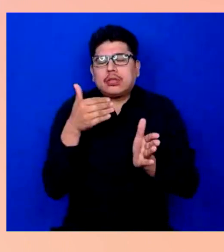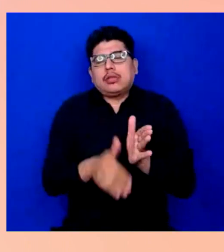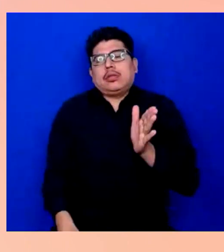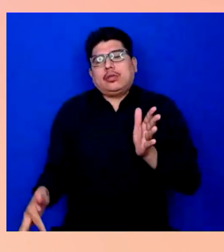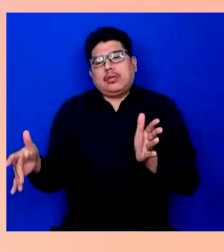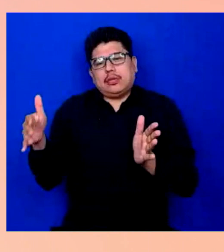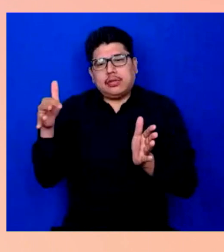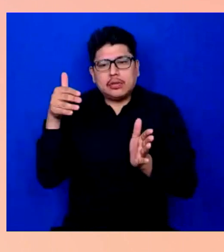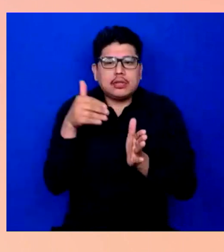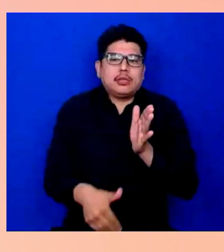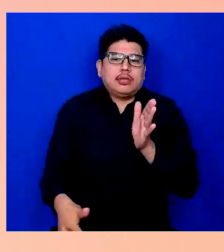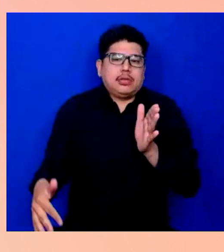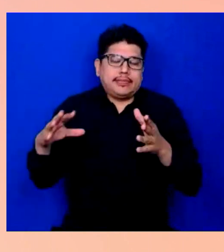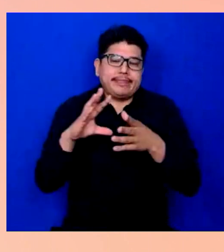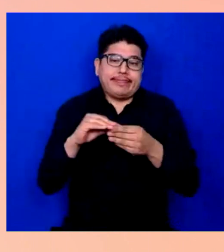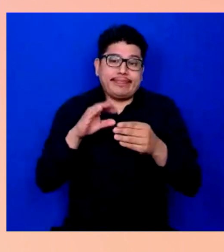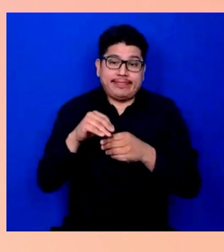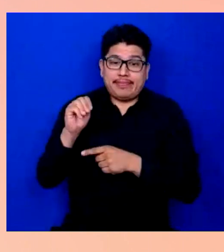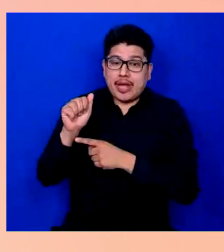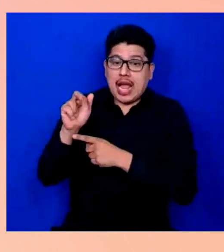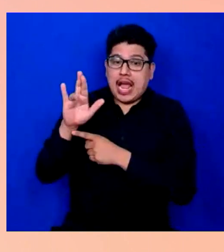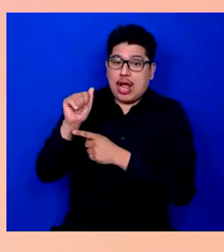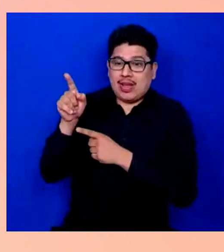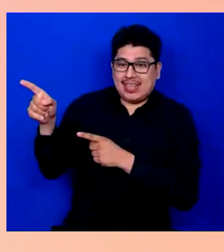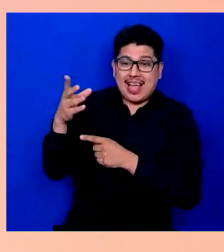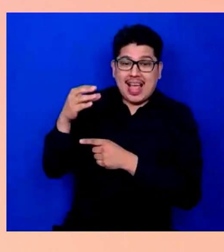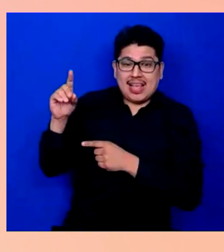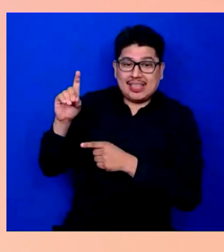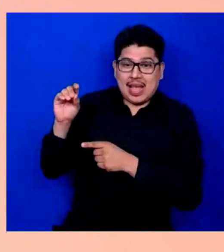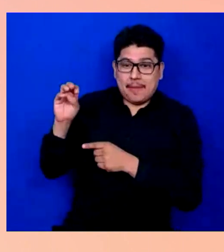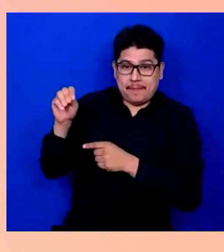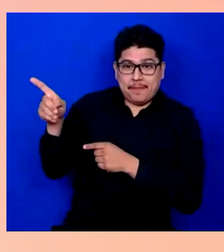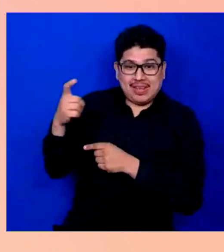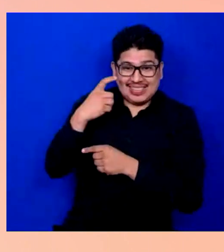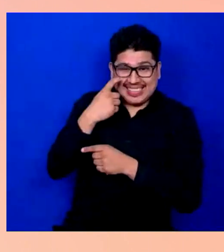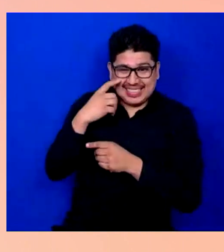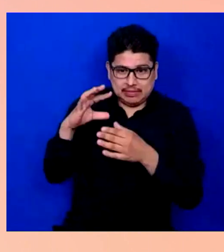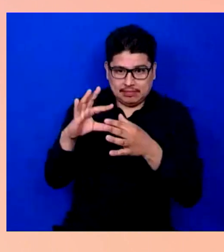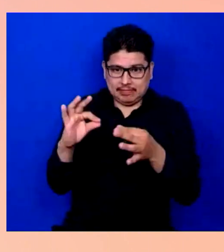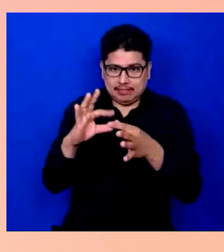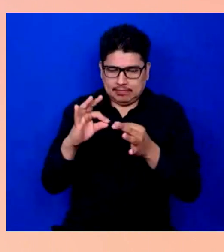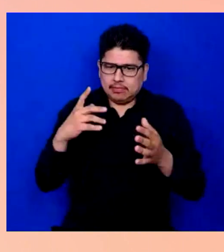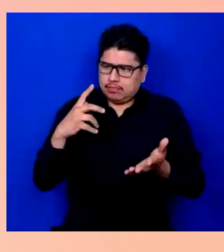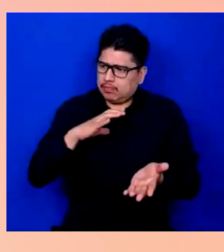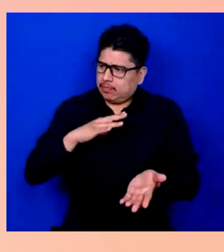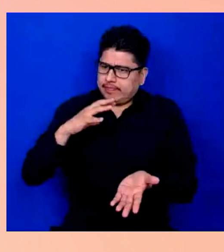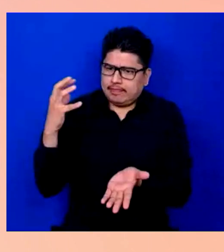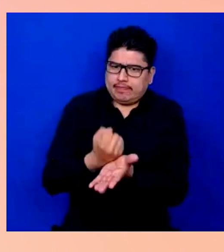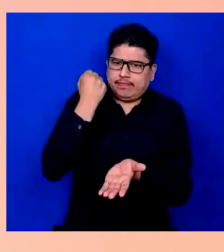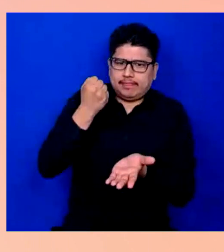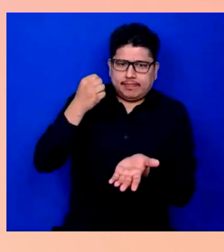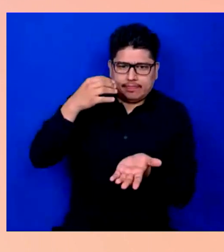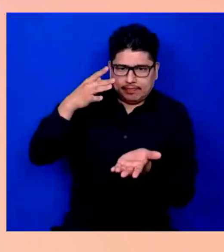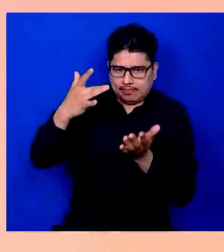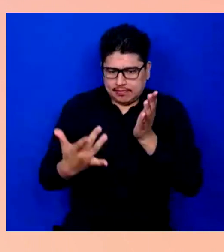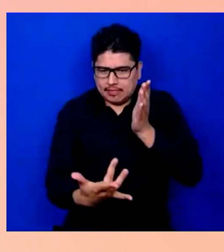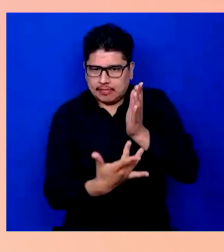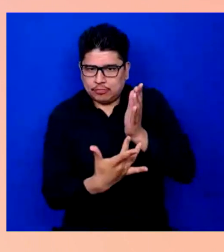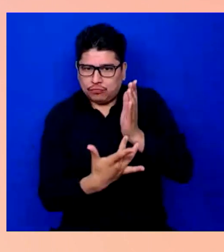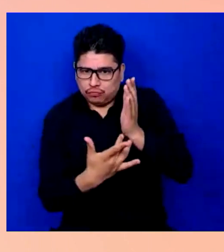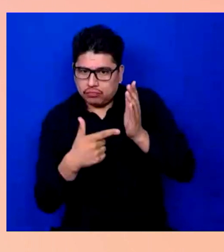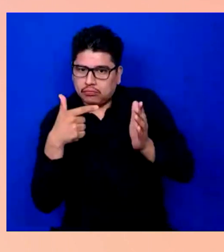Dan mentioned, is that for us to really take advantage of technologies need to comply with